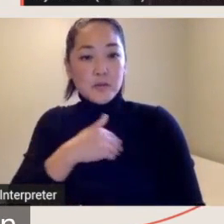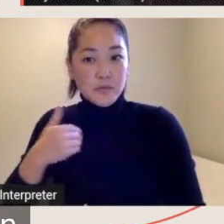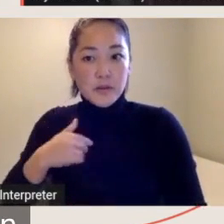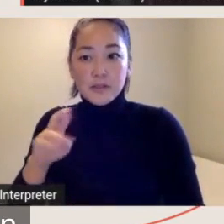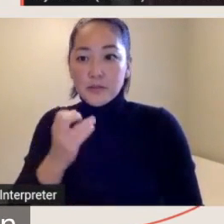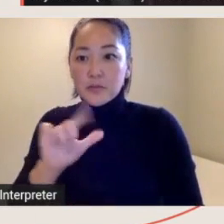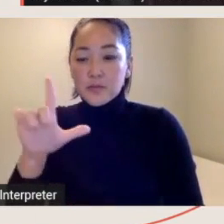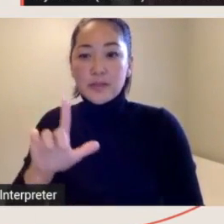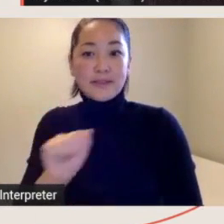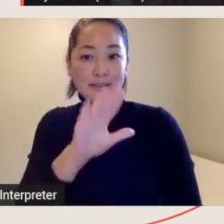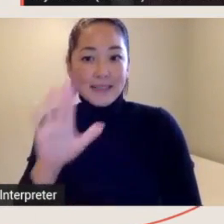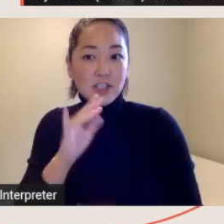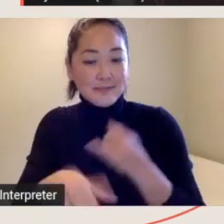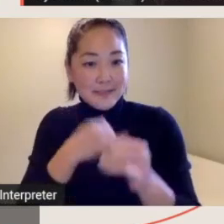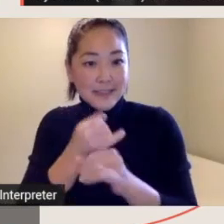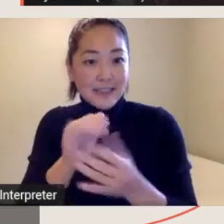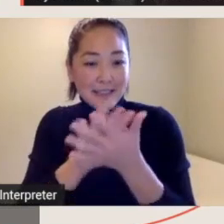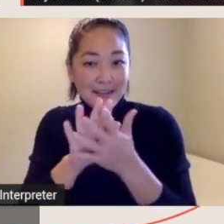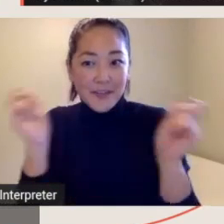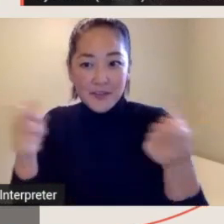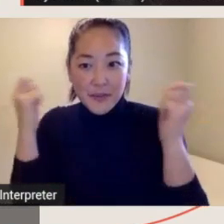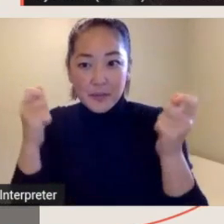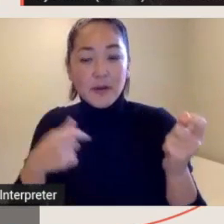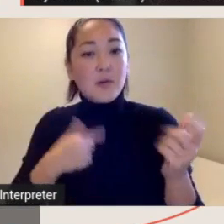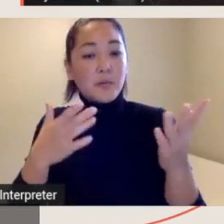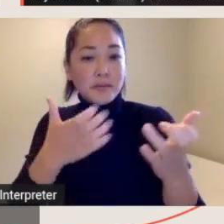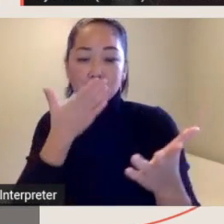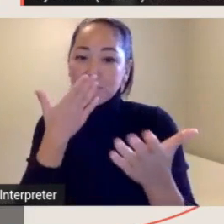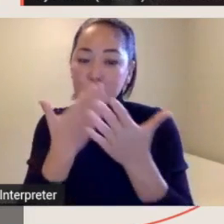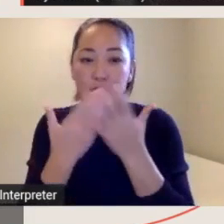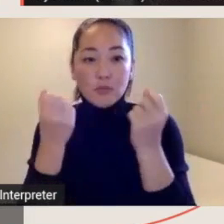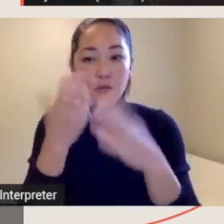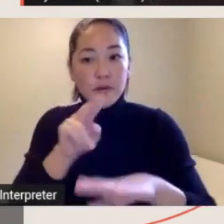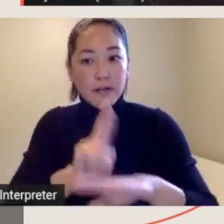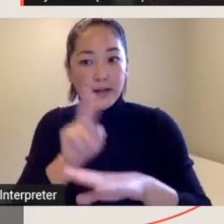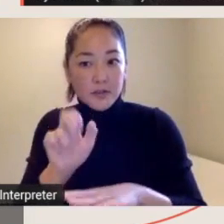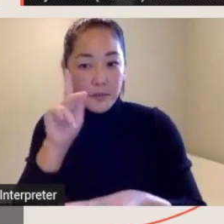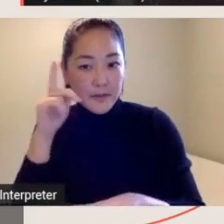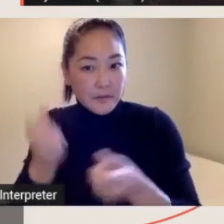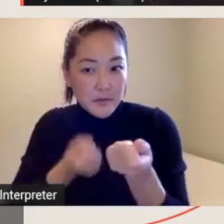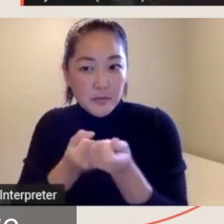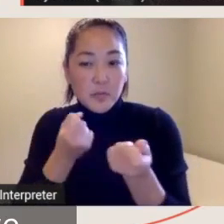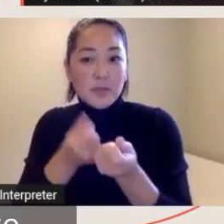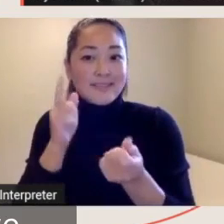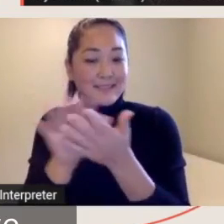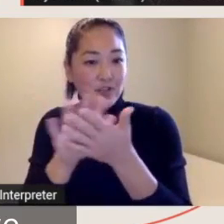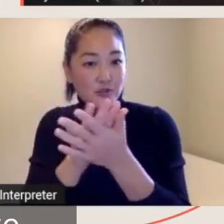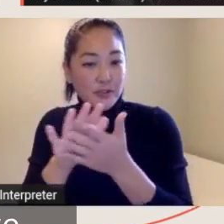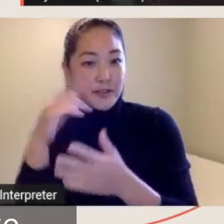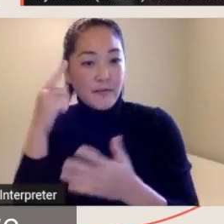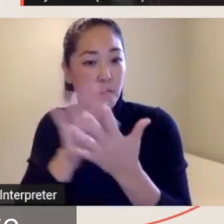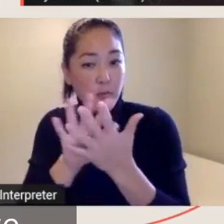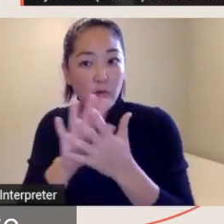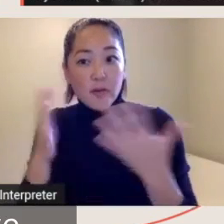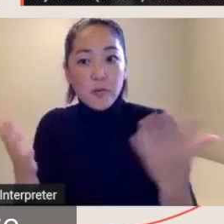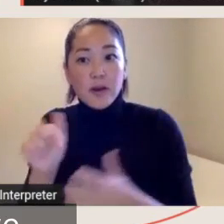Film Festival. I'd like to say a huge thank you to National Bank, first of all, for sponsoring this screening of A Rifle in a Bag. We